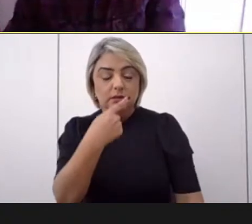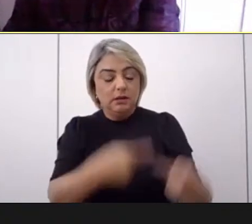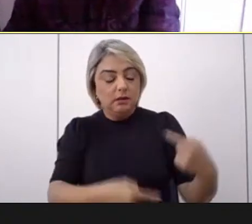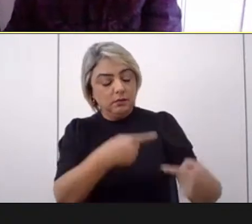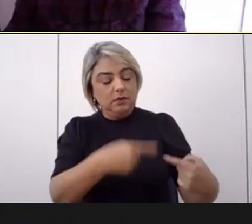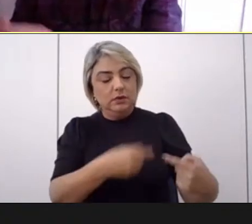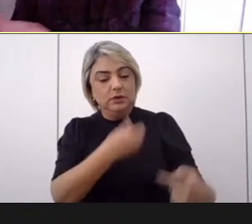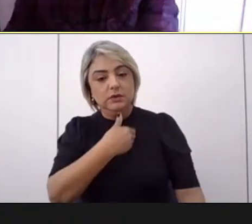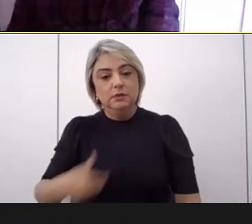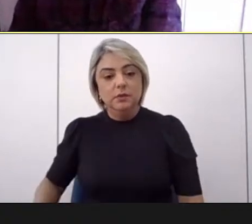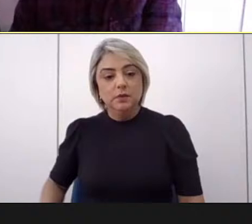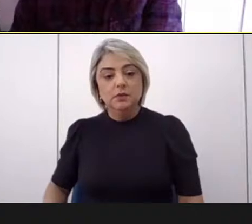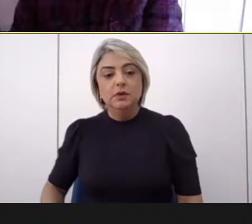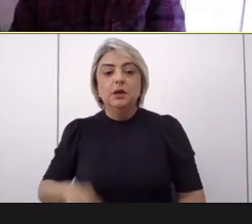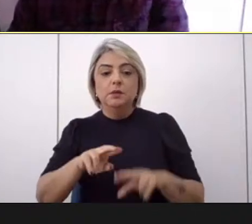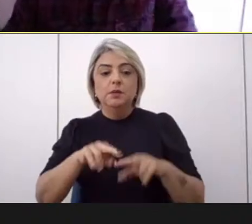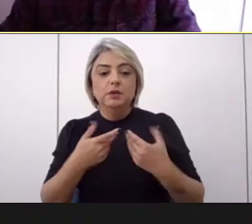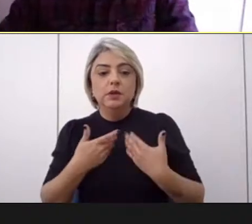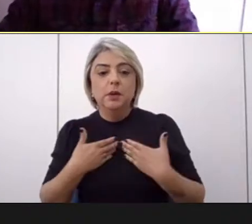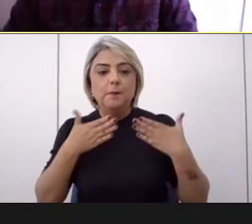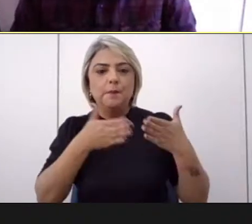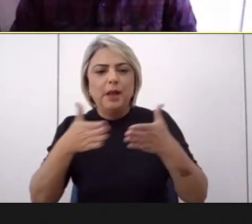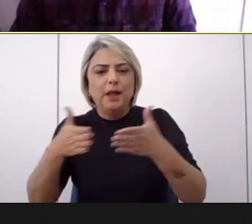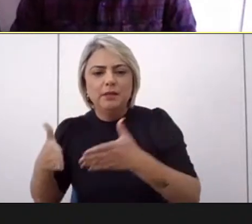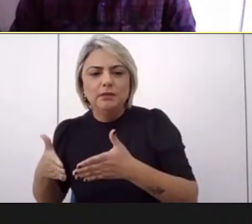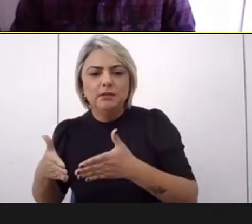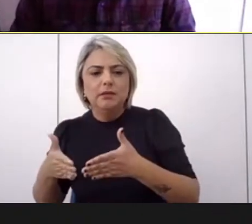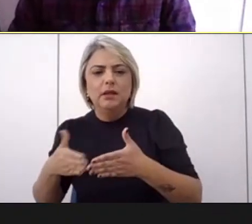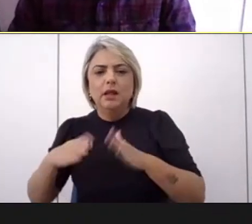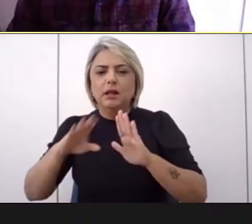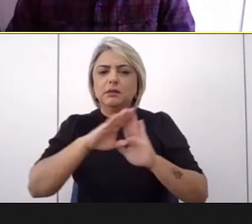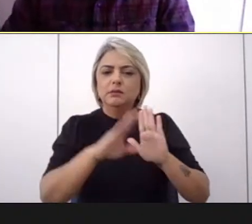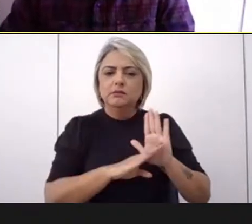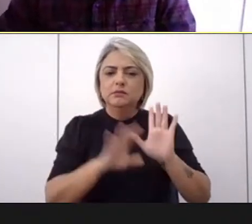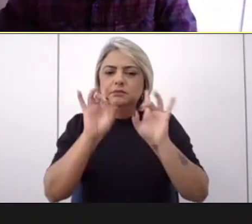specific master or PhD program where they can